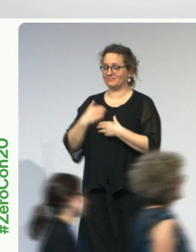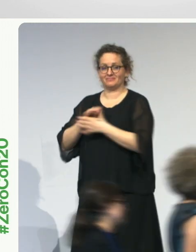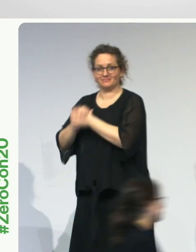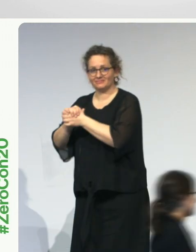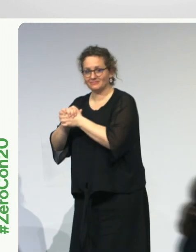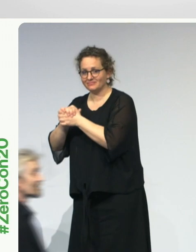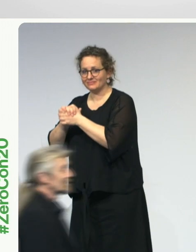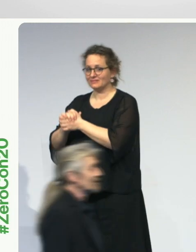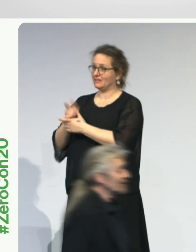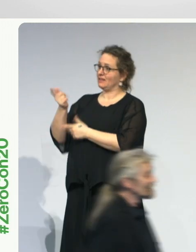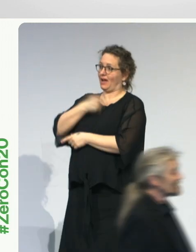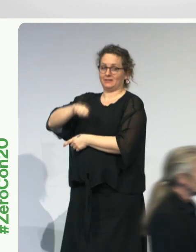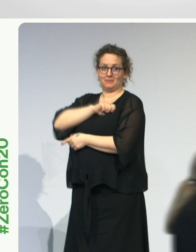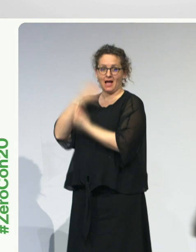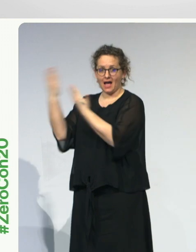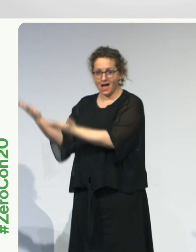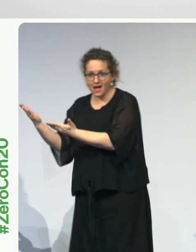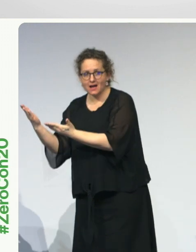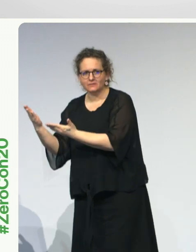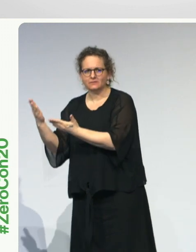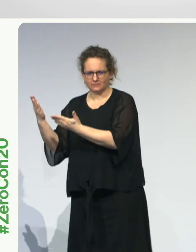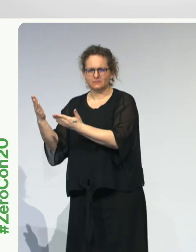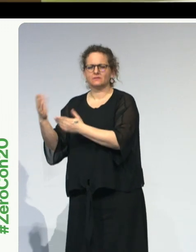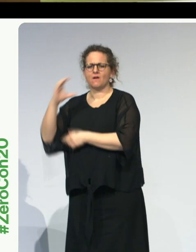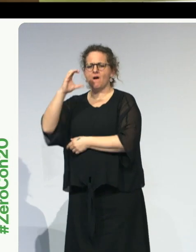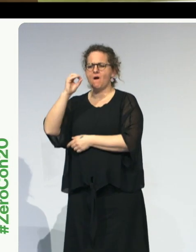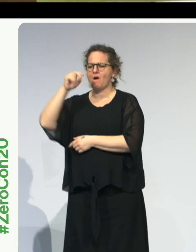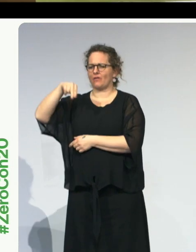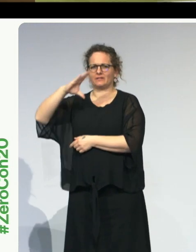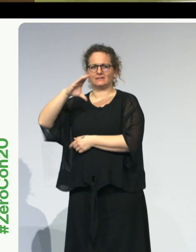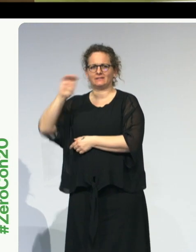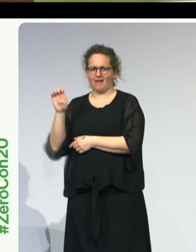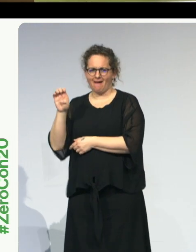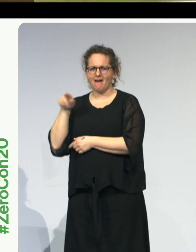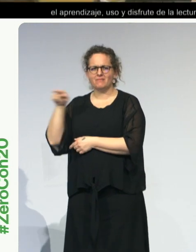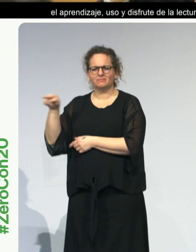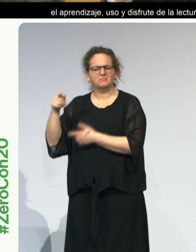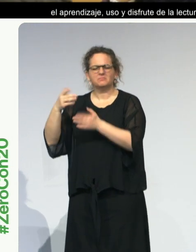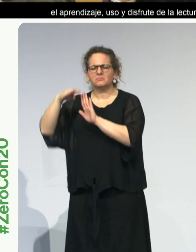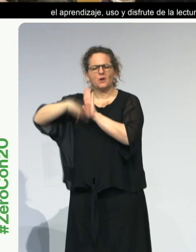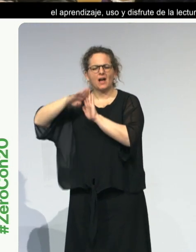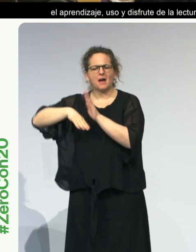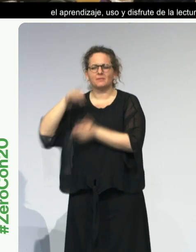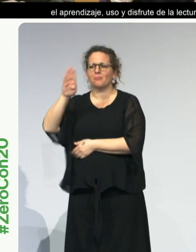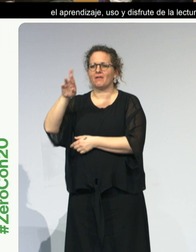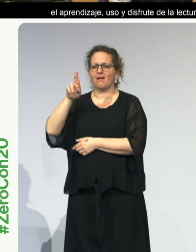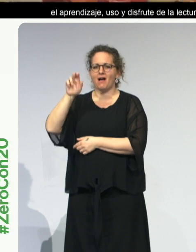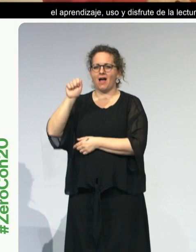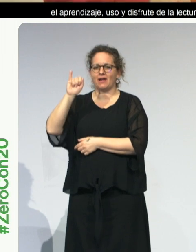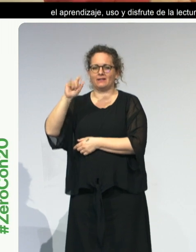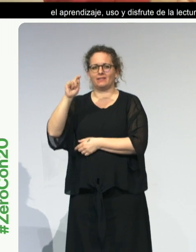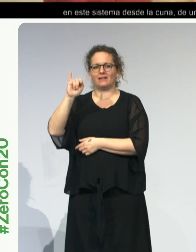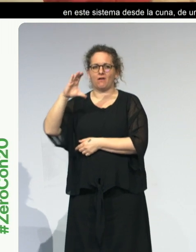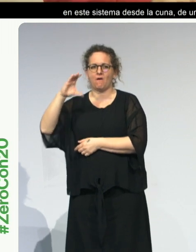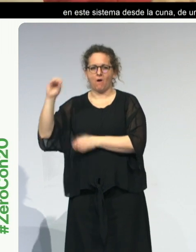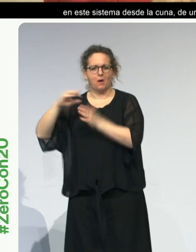Congratulations to Fundación Once from Spain for Práctico. Práctico is a free education model for children who are blind